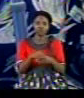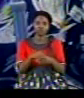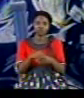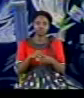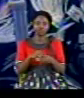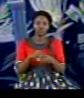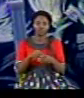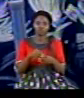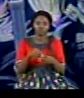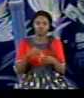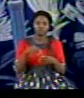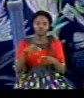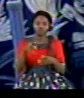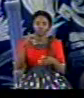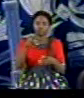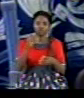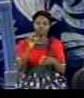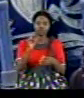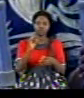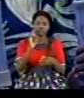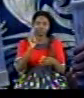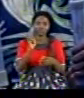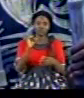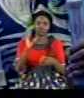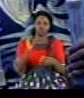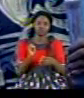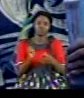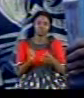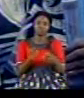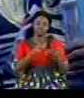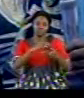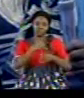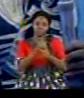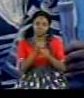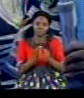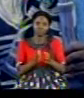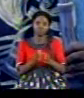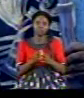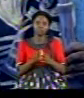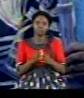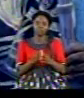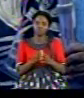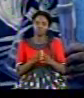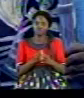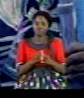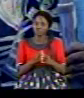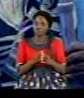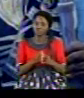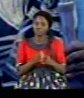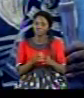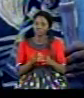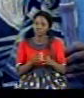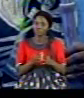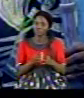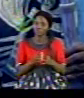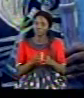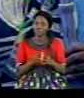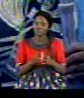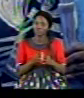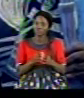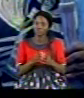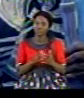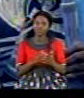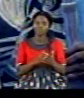it. After some days, we decided I was using my legs to walk to bedroom